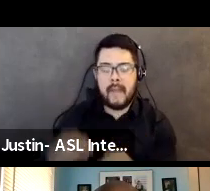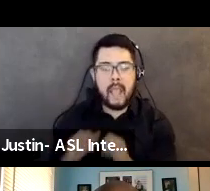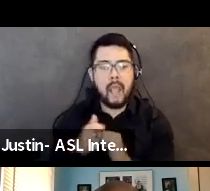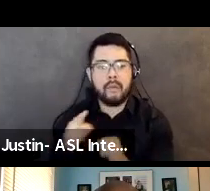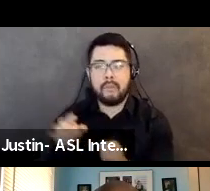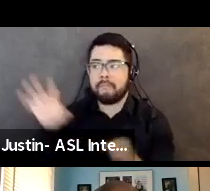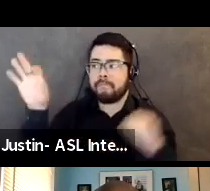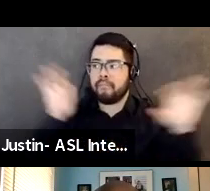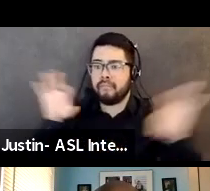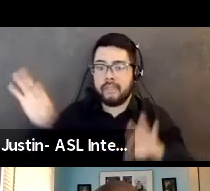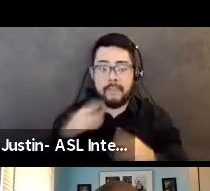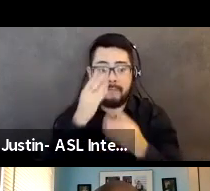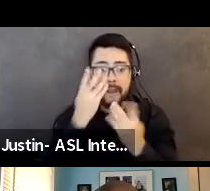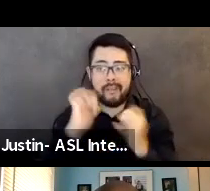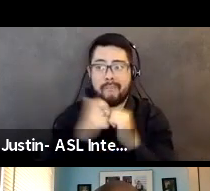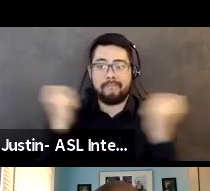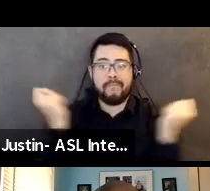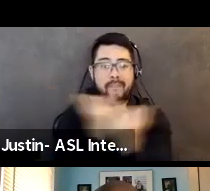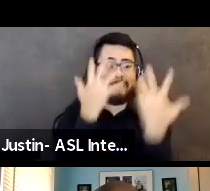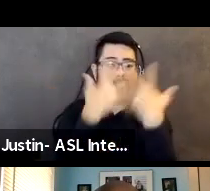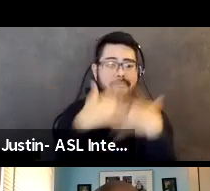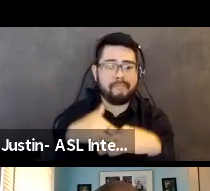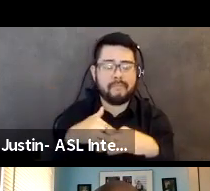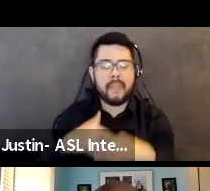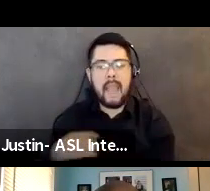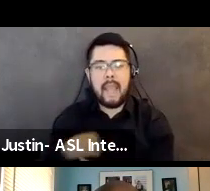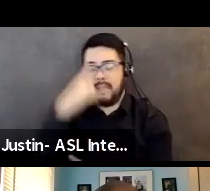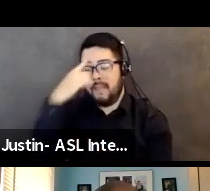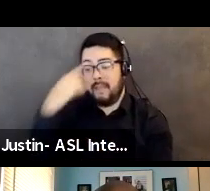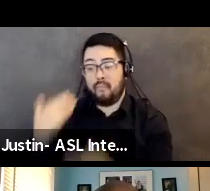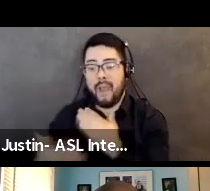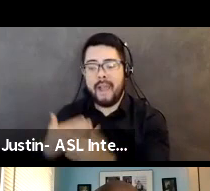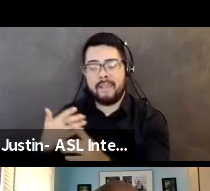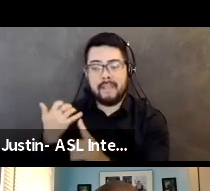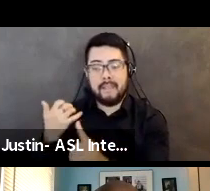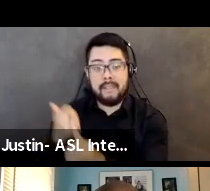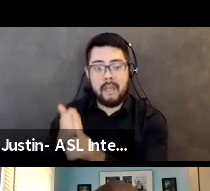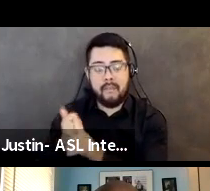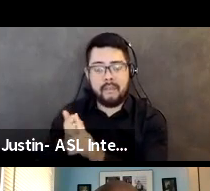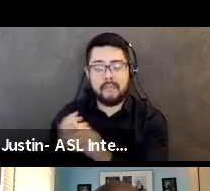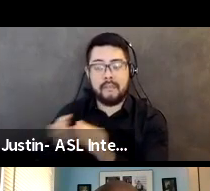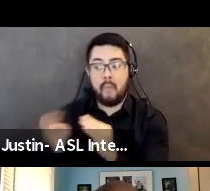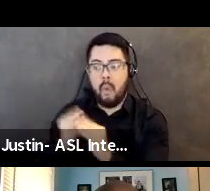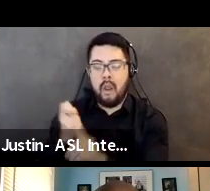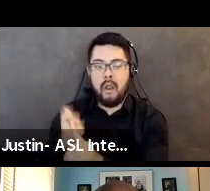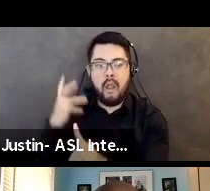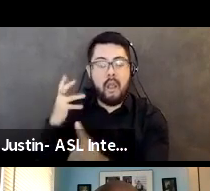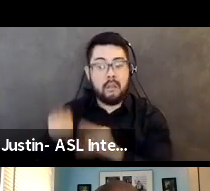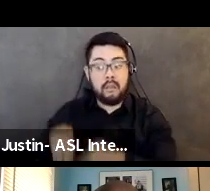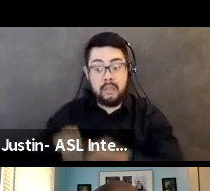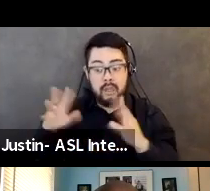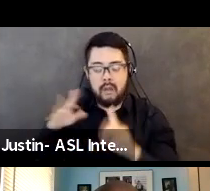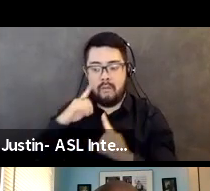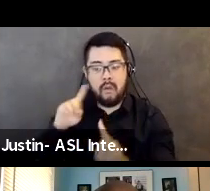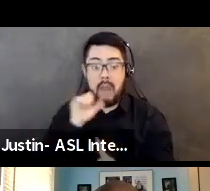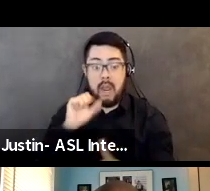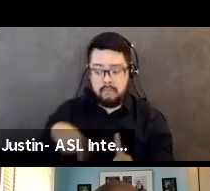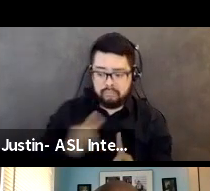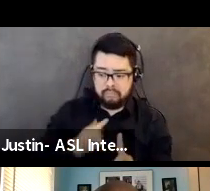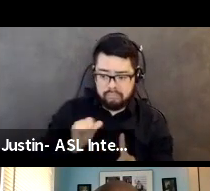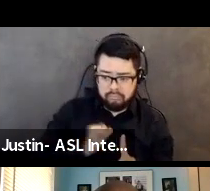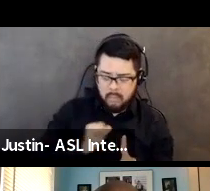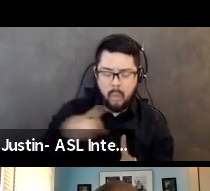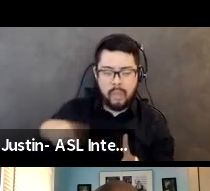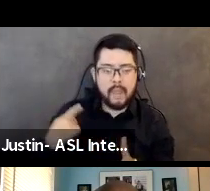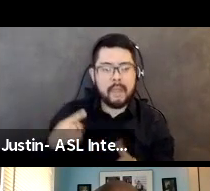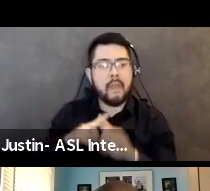making adjustments to the process i feel like the process was far clearer not just to me but to members of the community who aren't